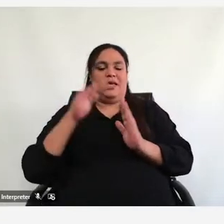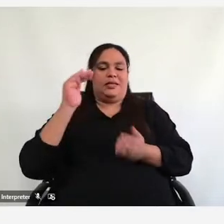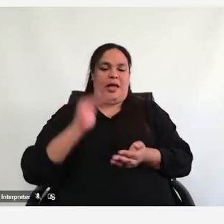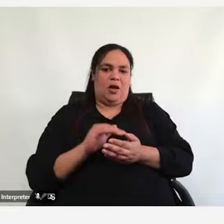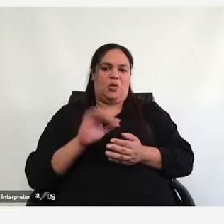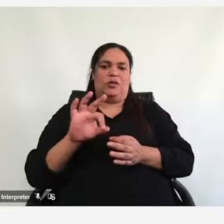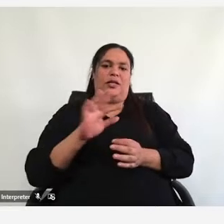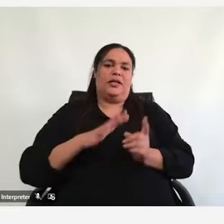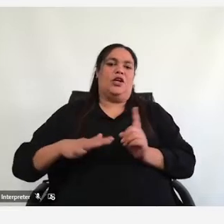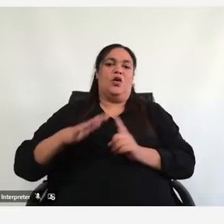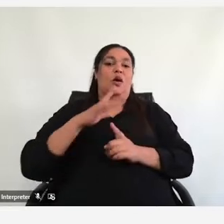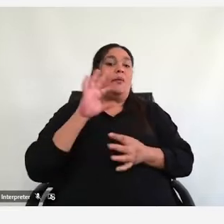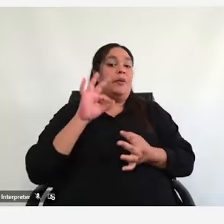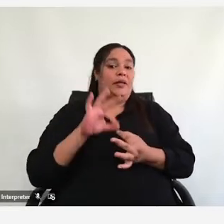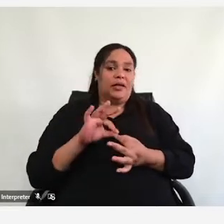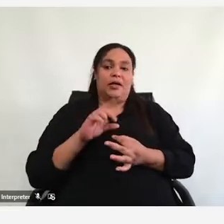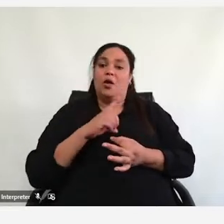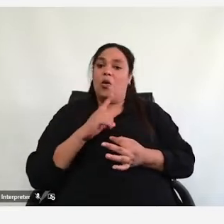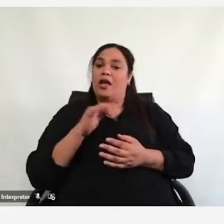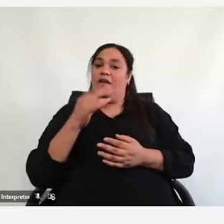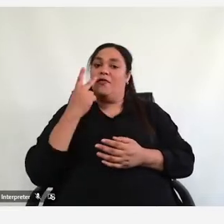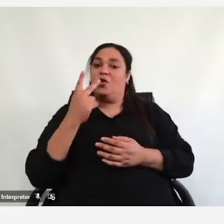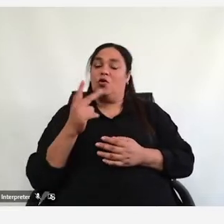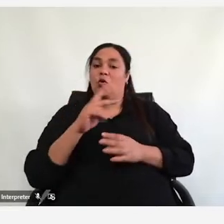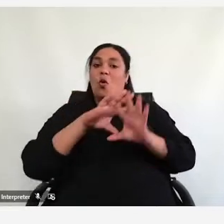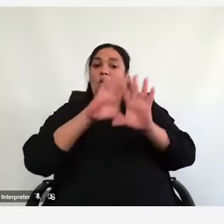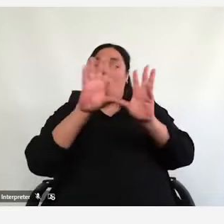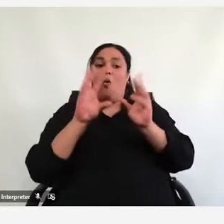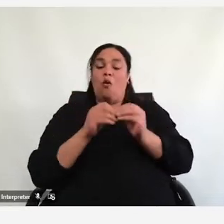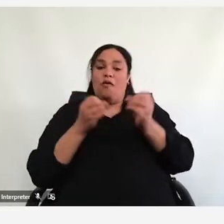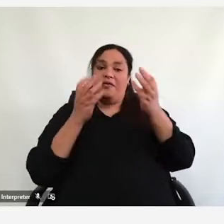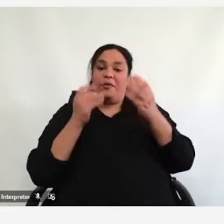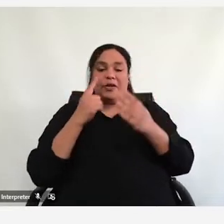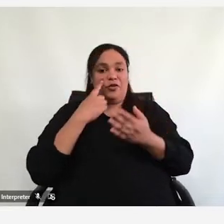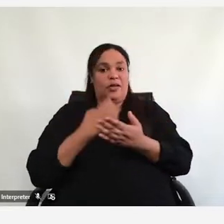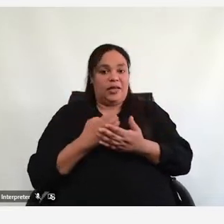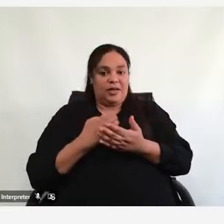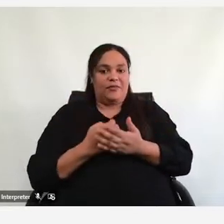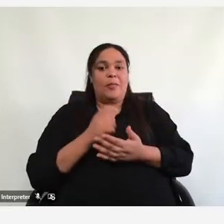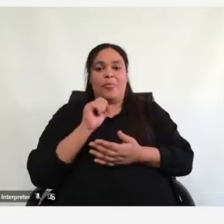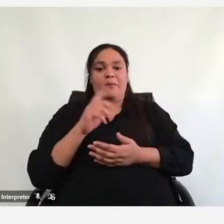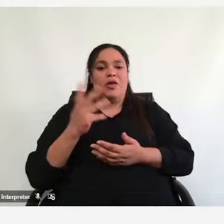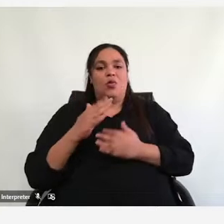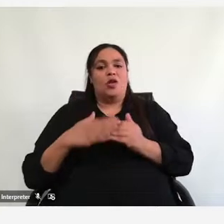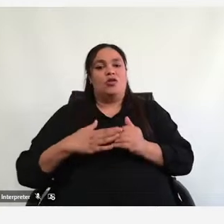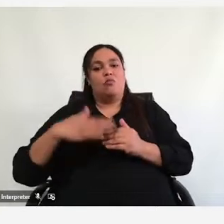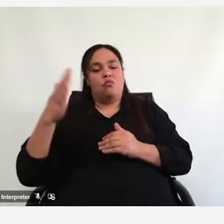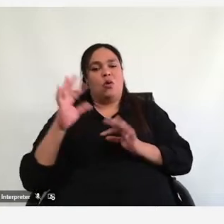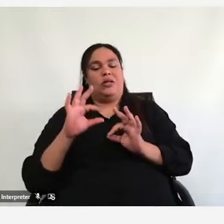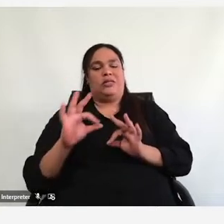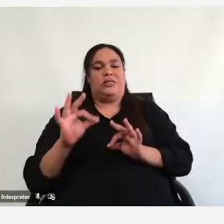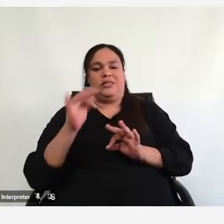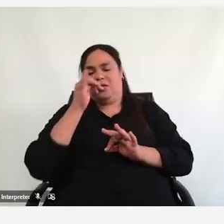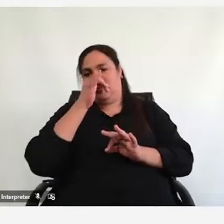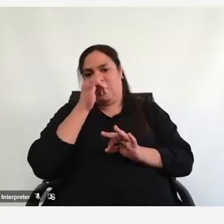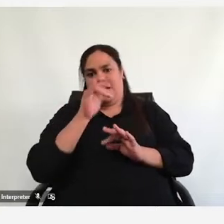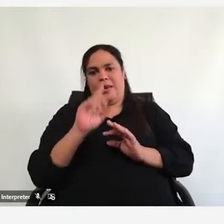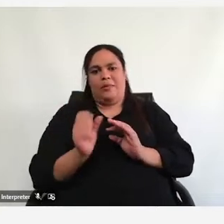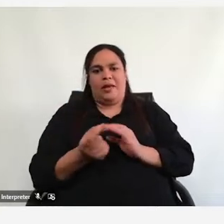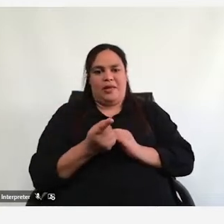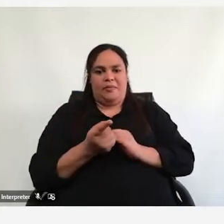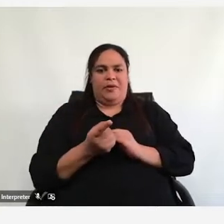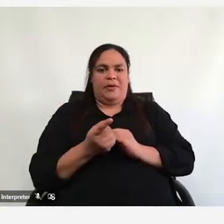those areas, particularly because when you look at the overall data and evidence, that's where the majority of